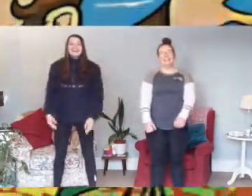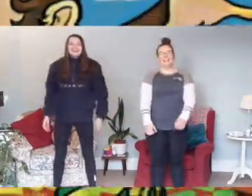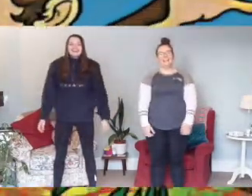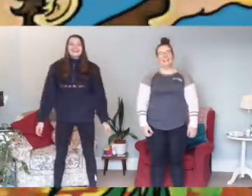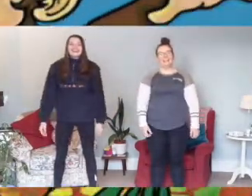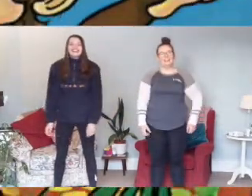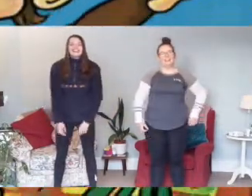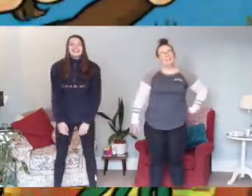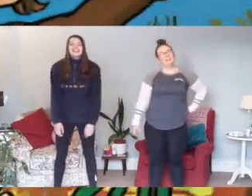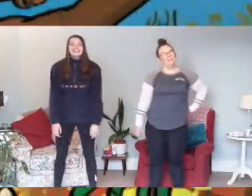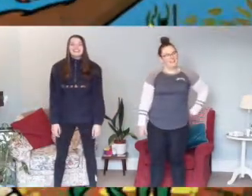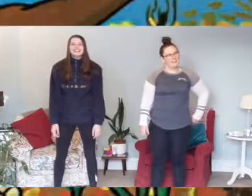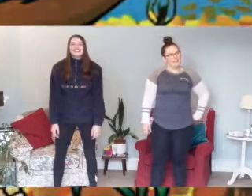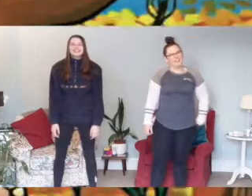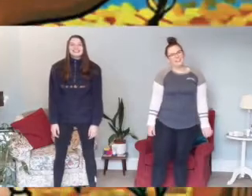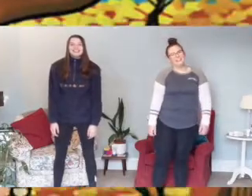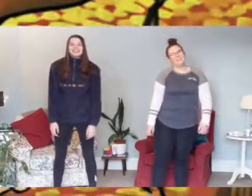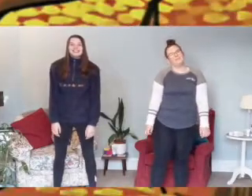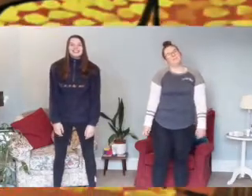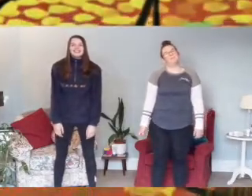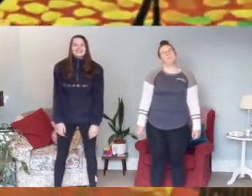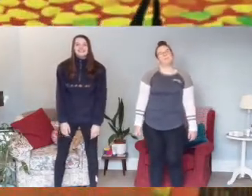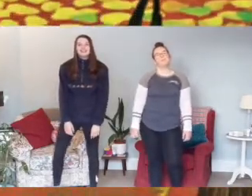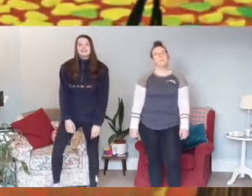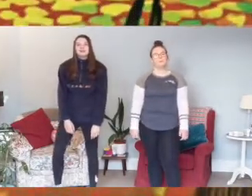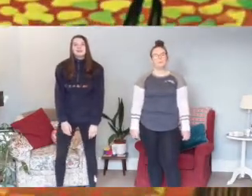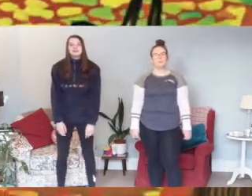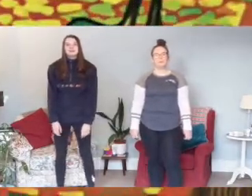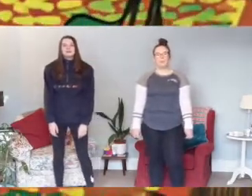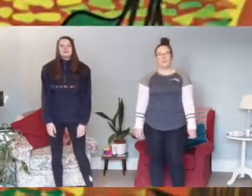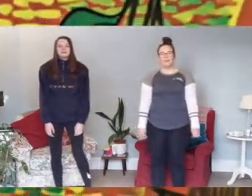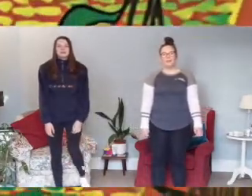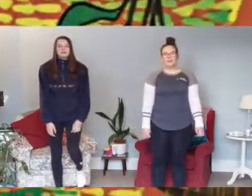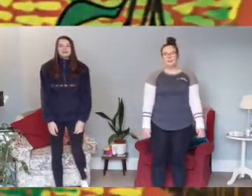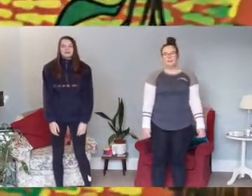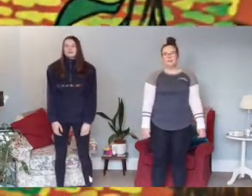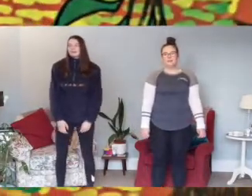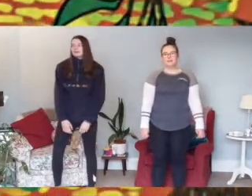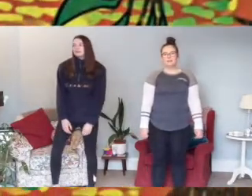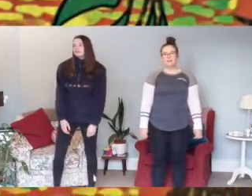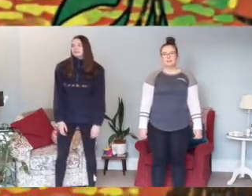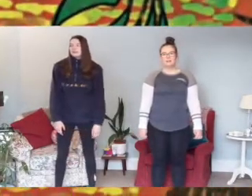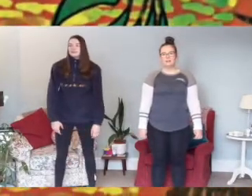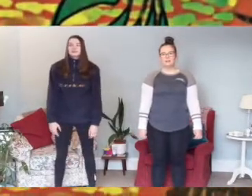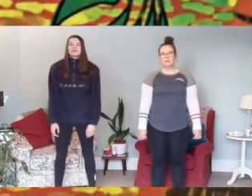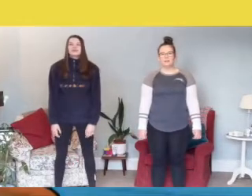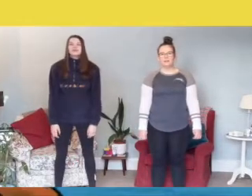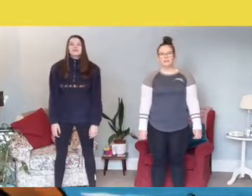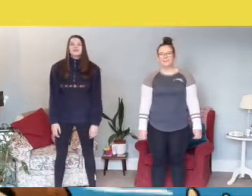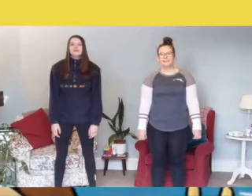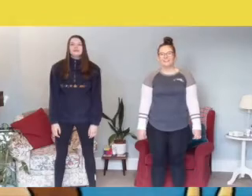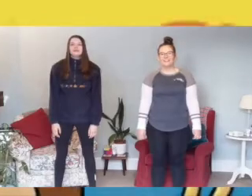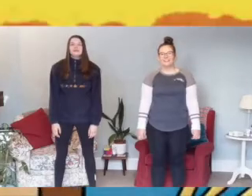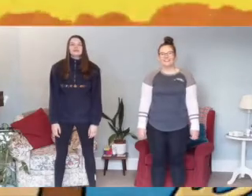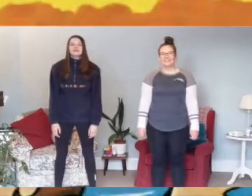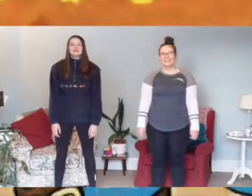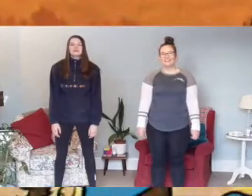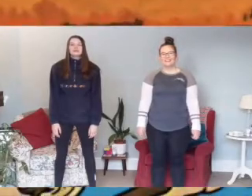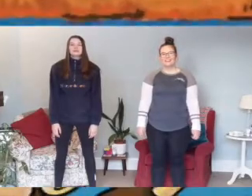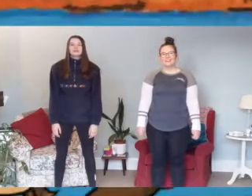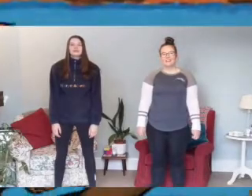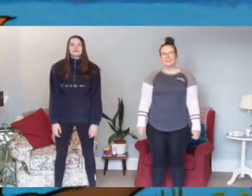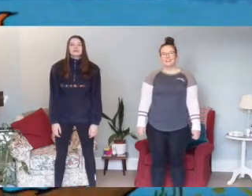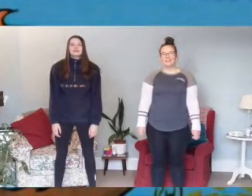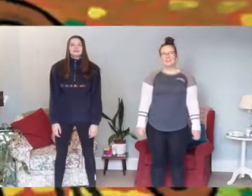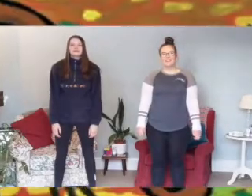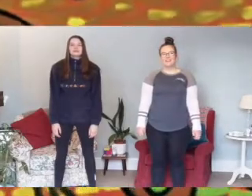up the flowers and the ferns that grew near the edge and threw them in as well, roots and all. As she stood back to